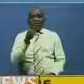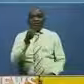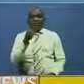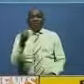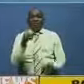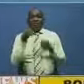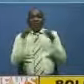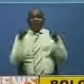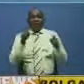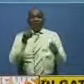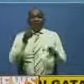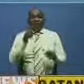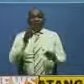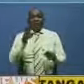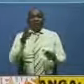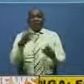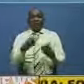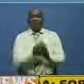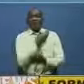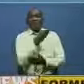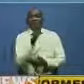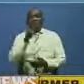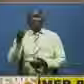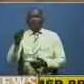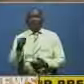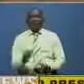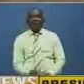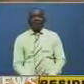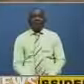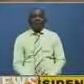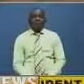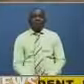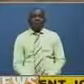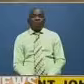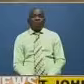to GBC News at WA.